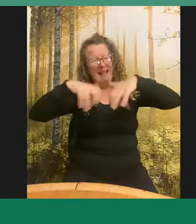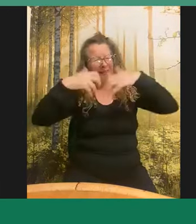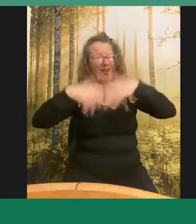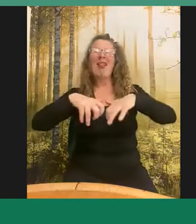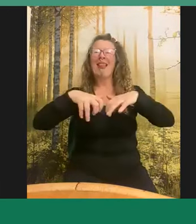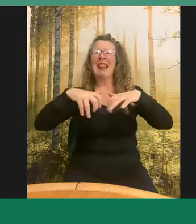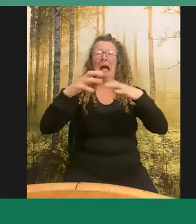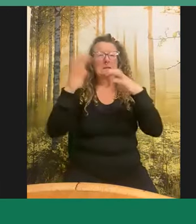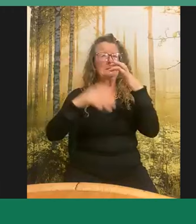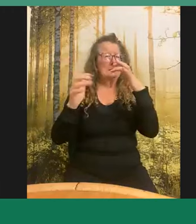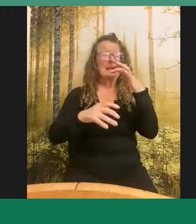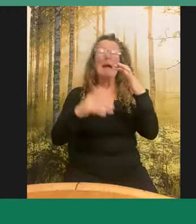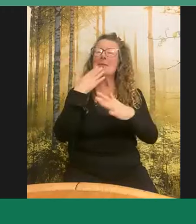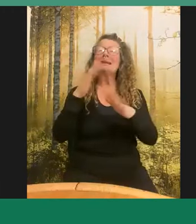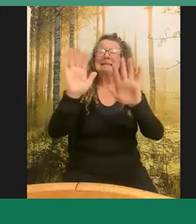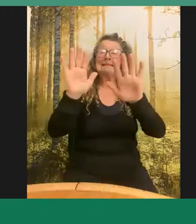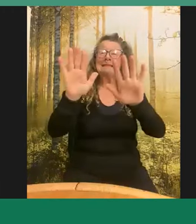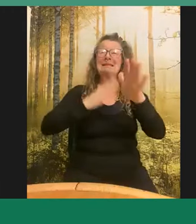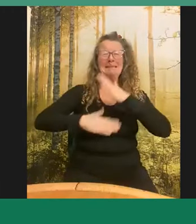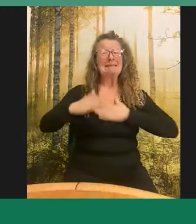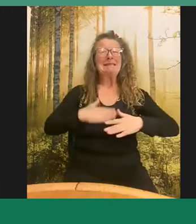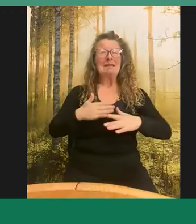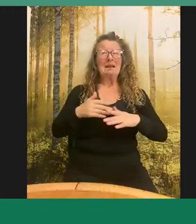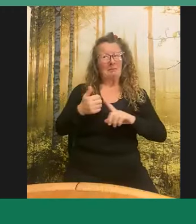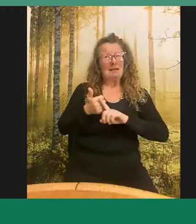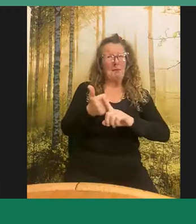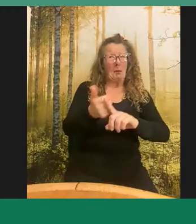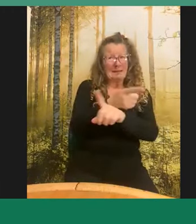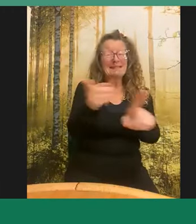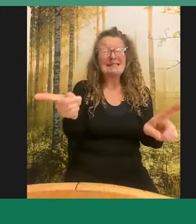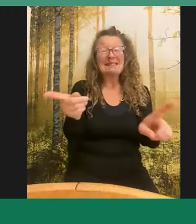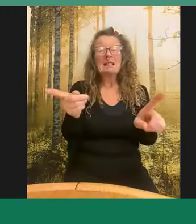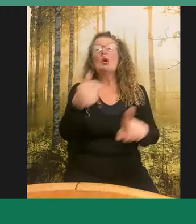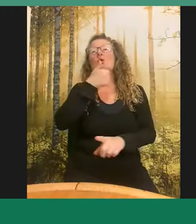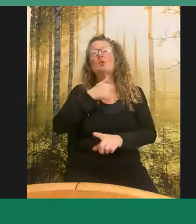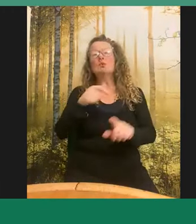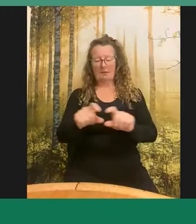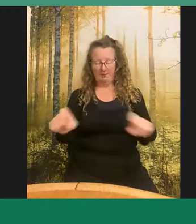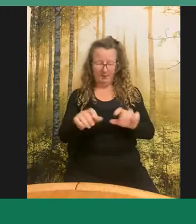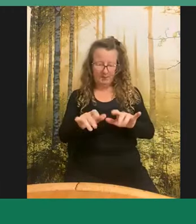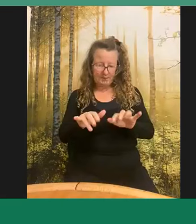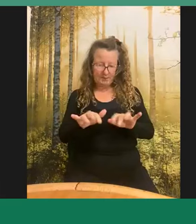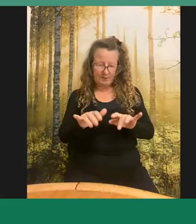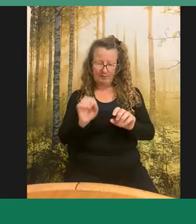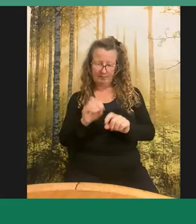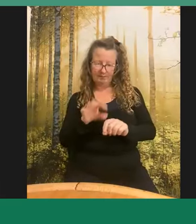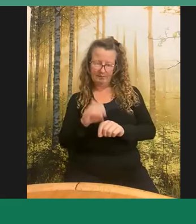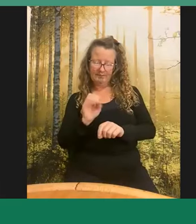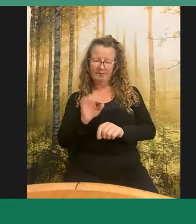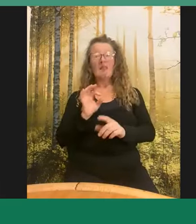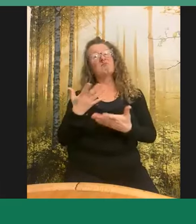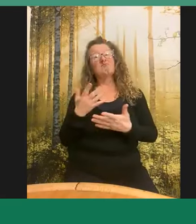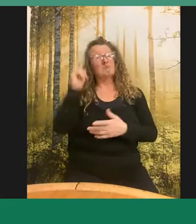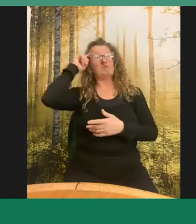your screen to chat with our dedicated tech support. Any questions, please submit them there.